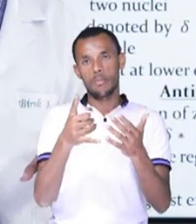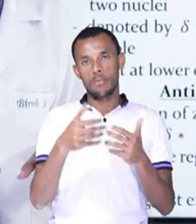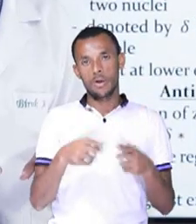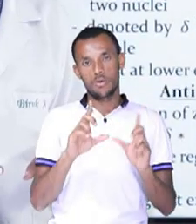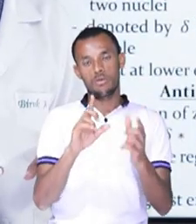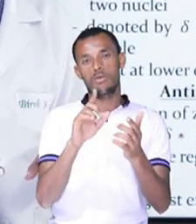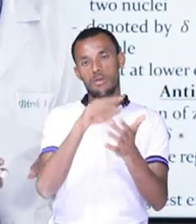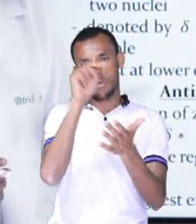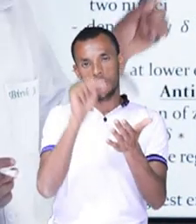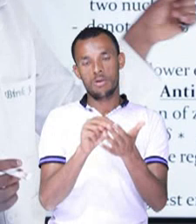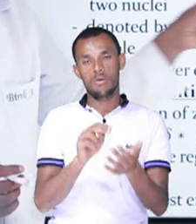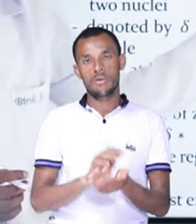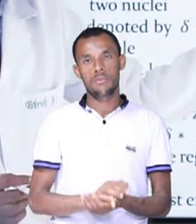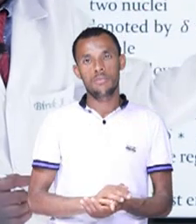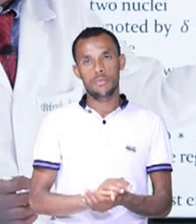the nucleus.